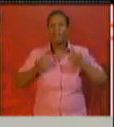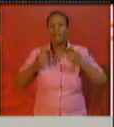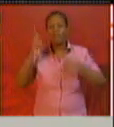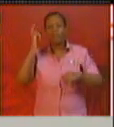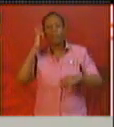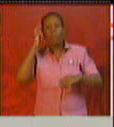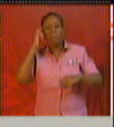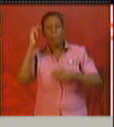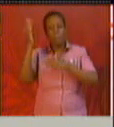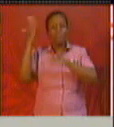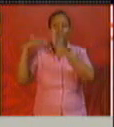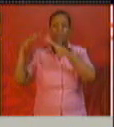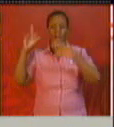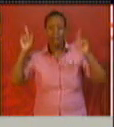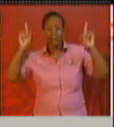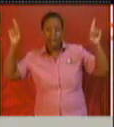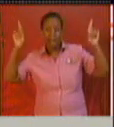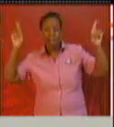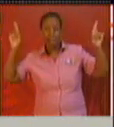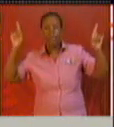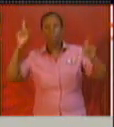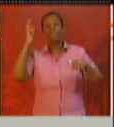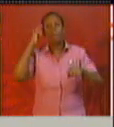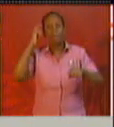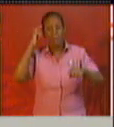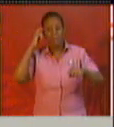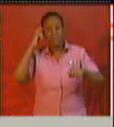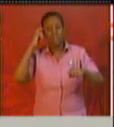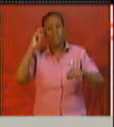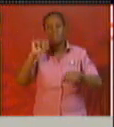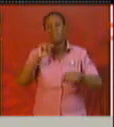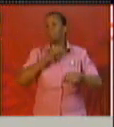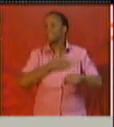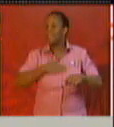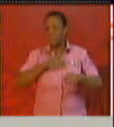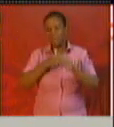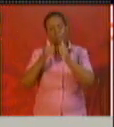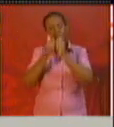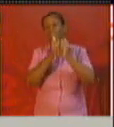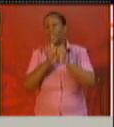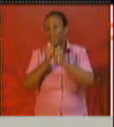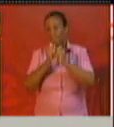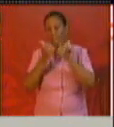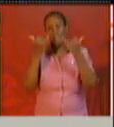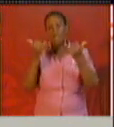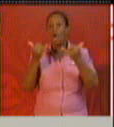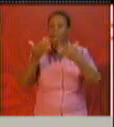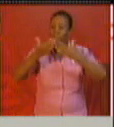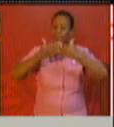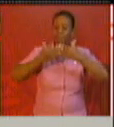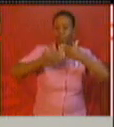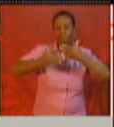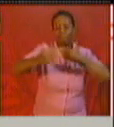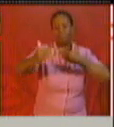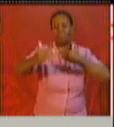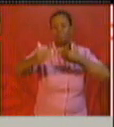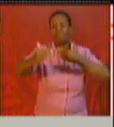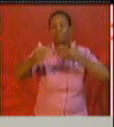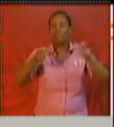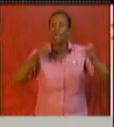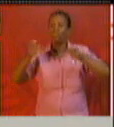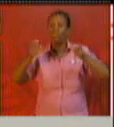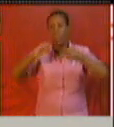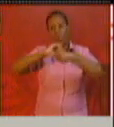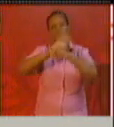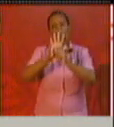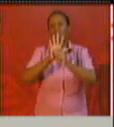passed. Remember that together we are taking this step to move further into the control of COVID-19, where we take